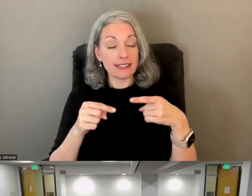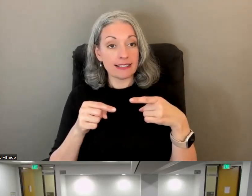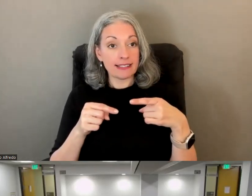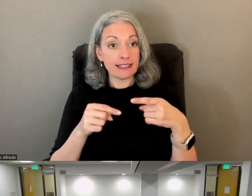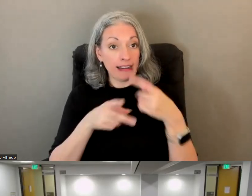and